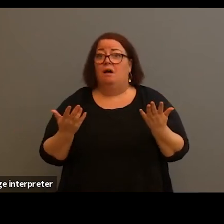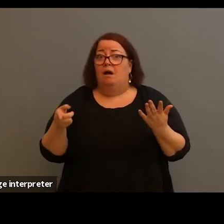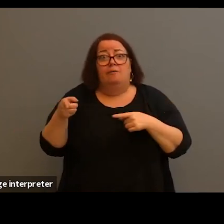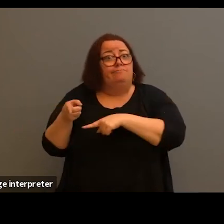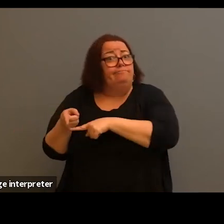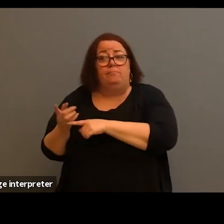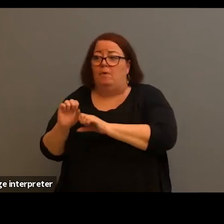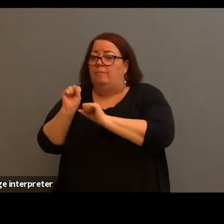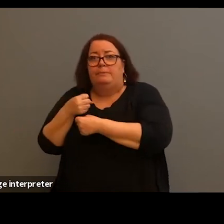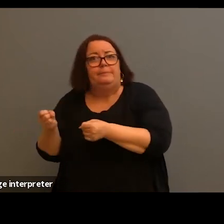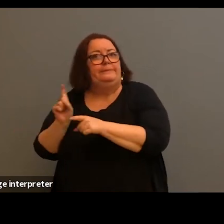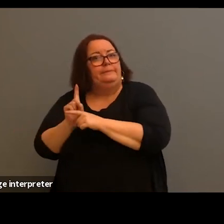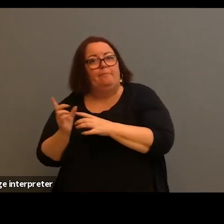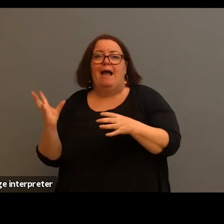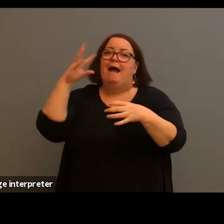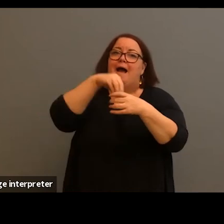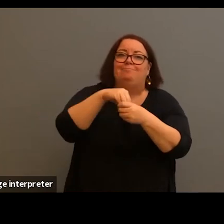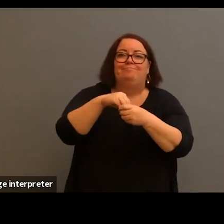elections and the